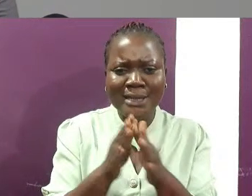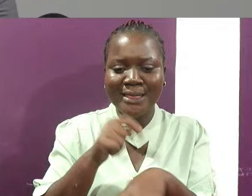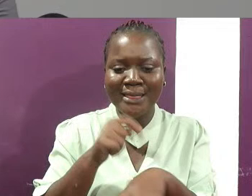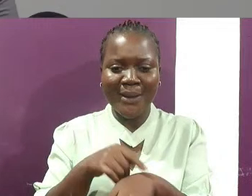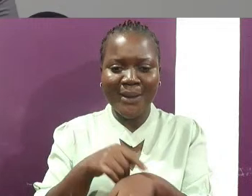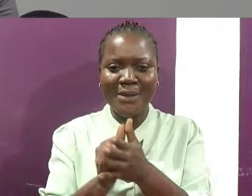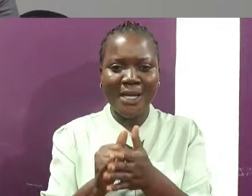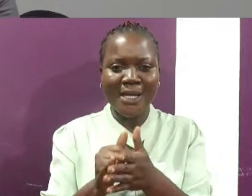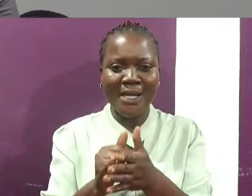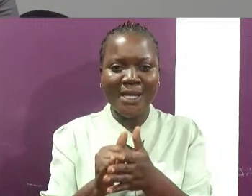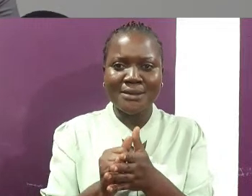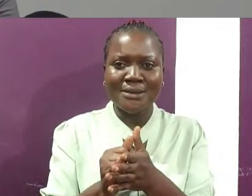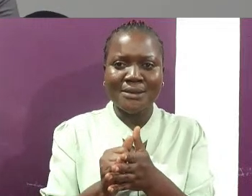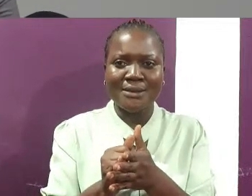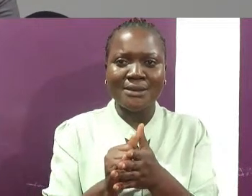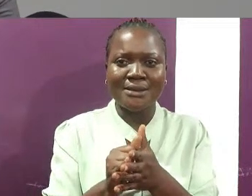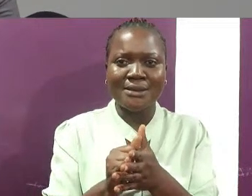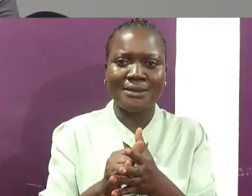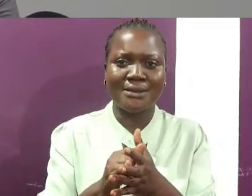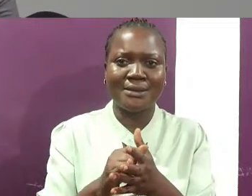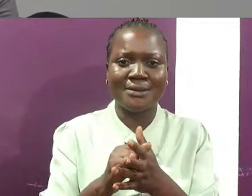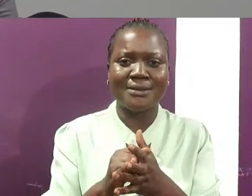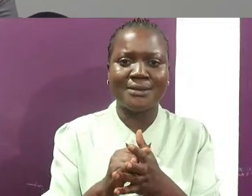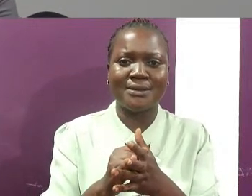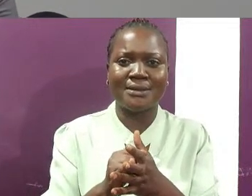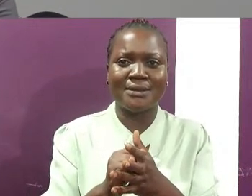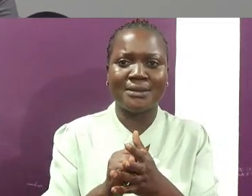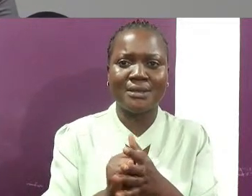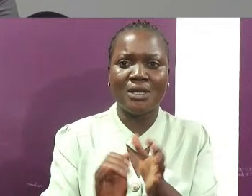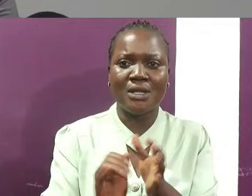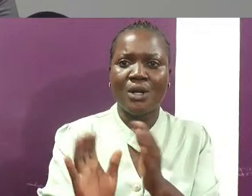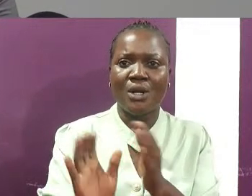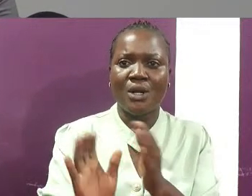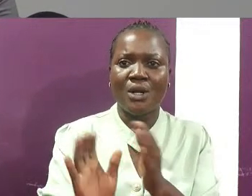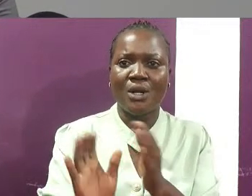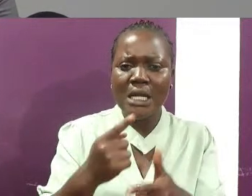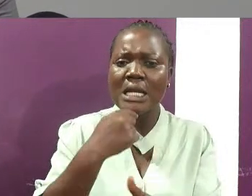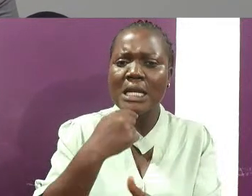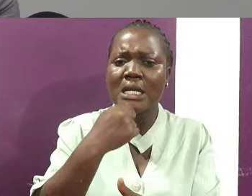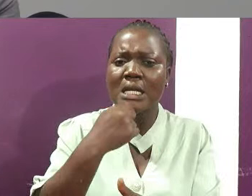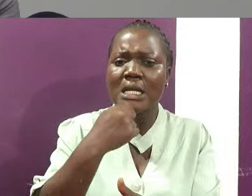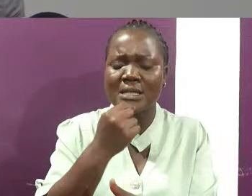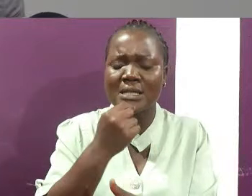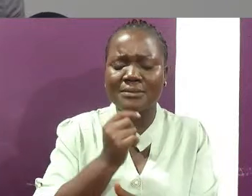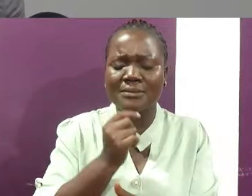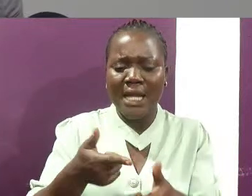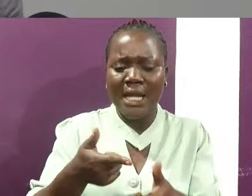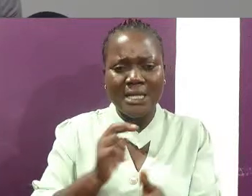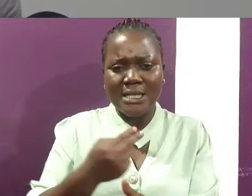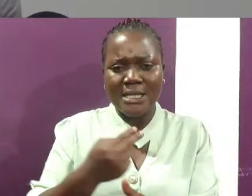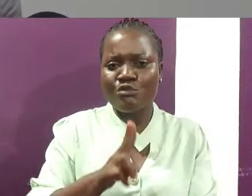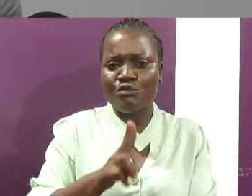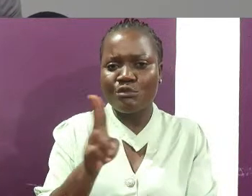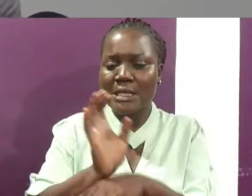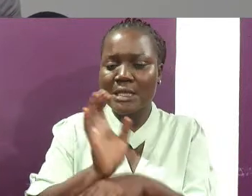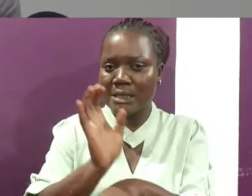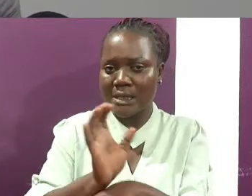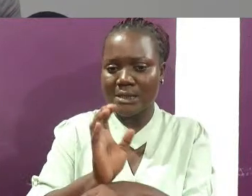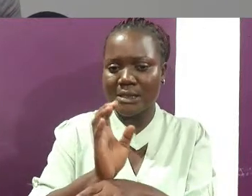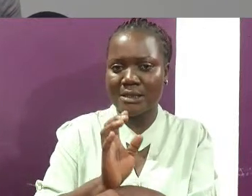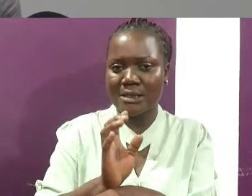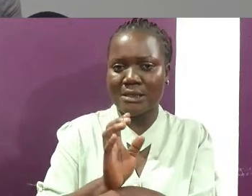God understood that and said, let's just put churches into every city. Mm-hmm. But those churches need to hold to the same doctrine that the